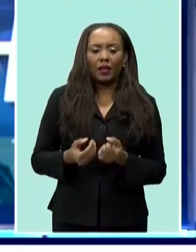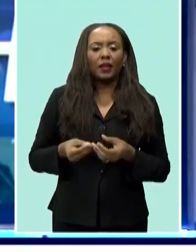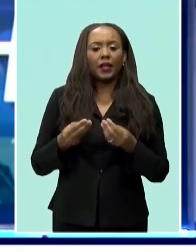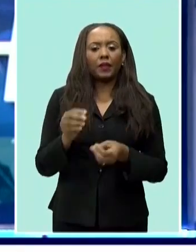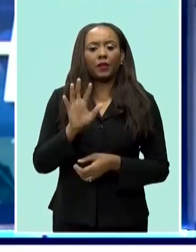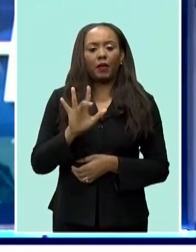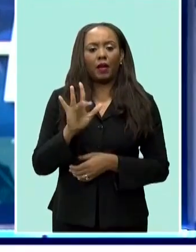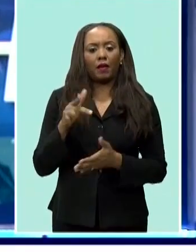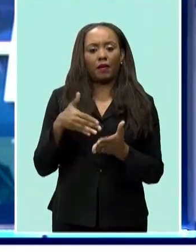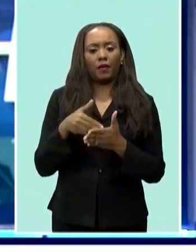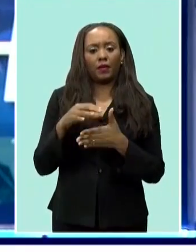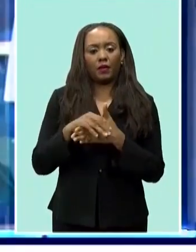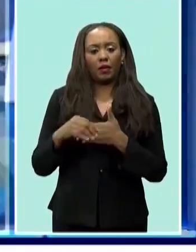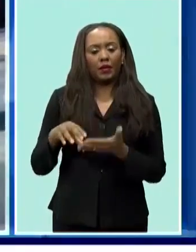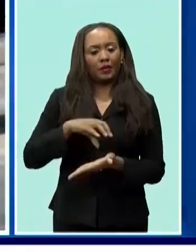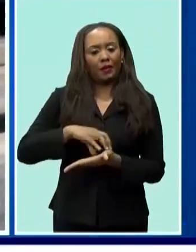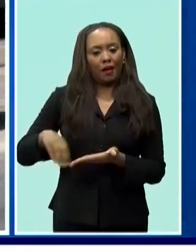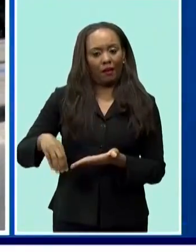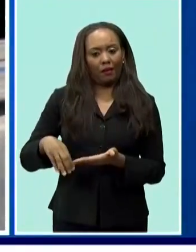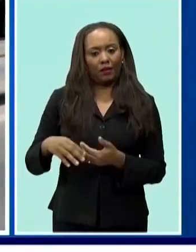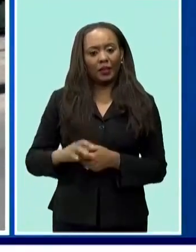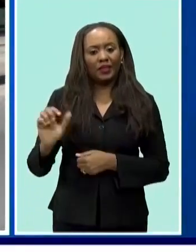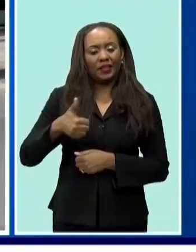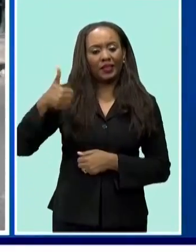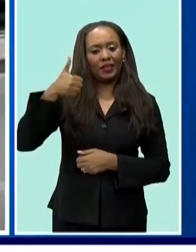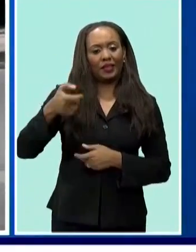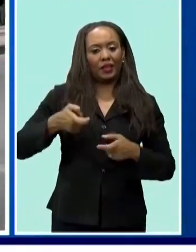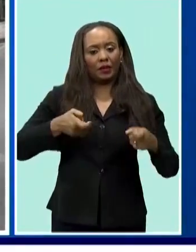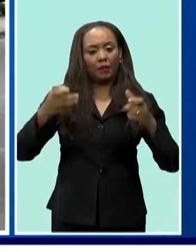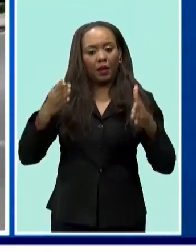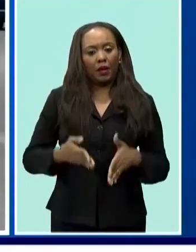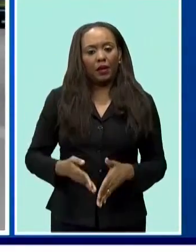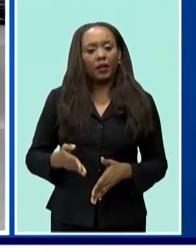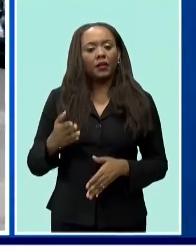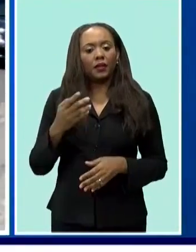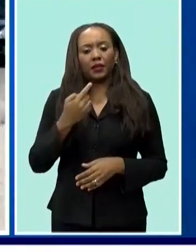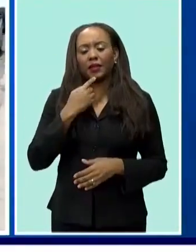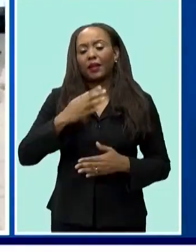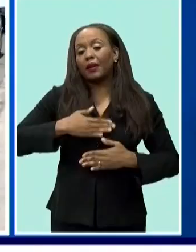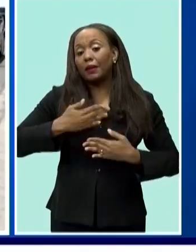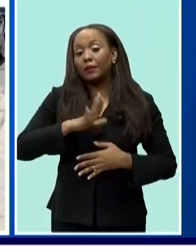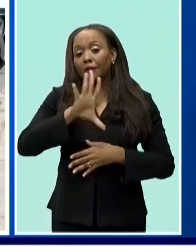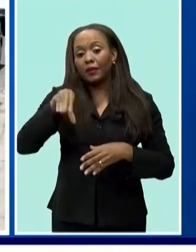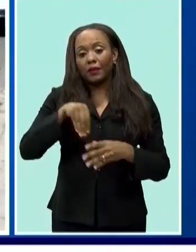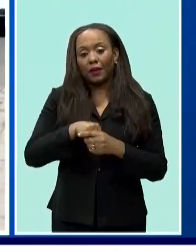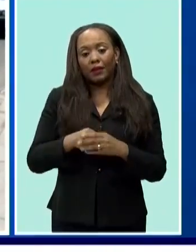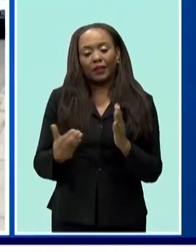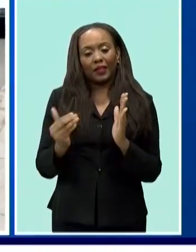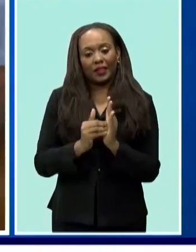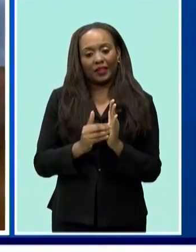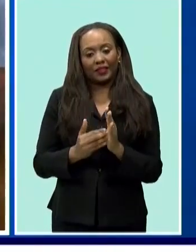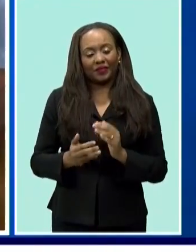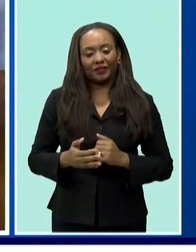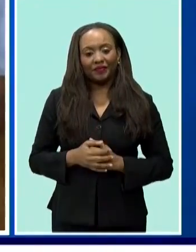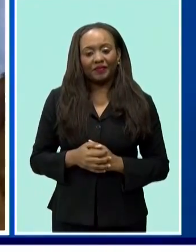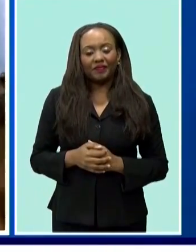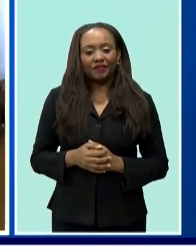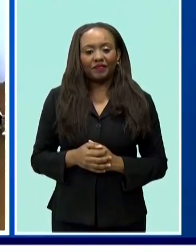to the organizing committee. Senior manager for the Southern Caribbean, Marlon Seeley, says they are pleased to be involved